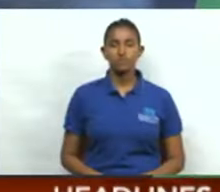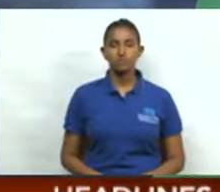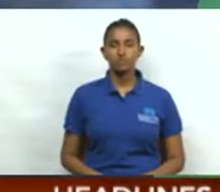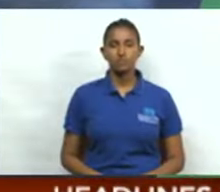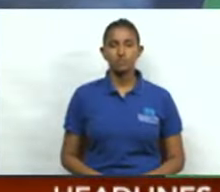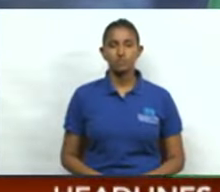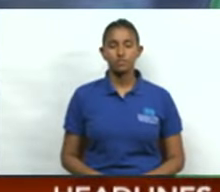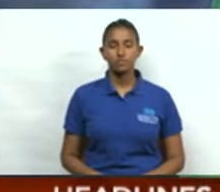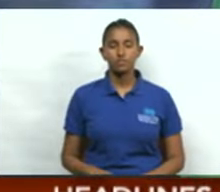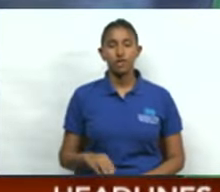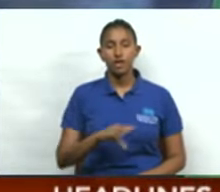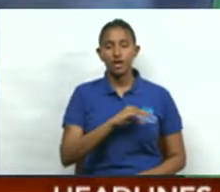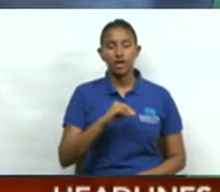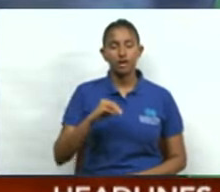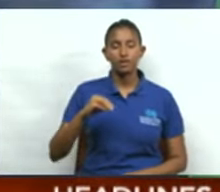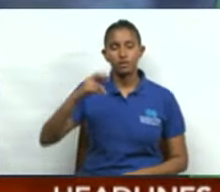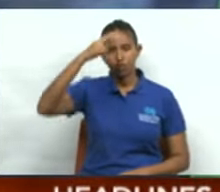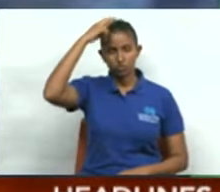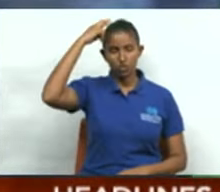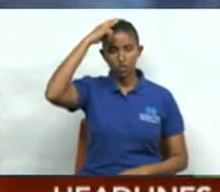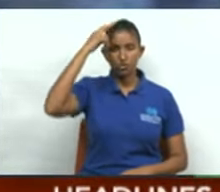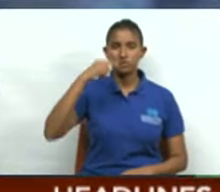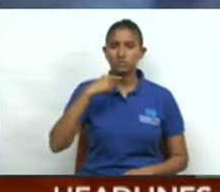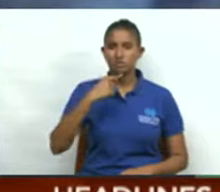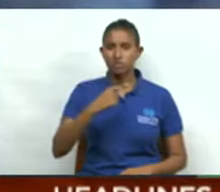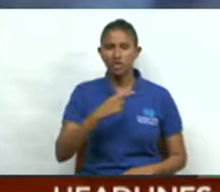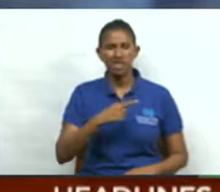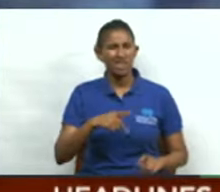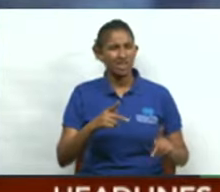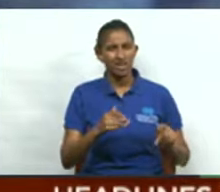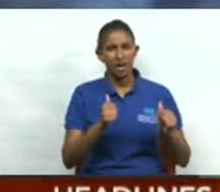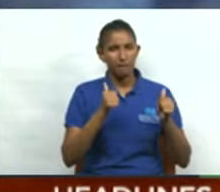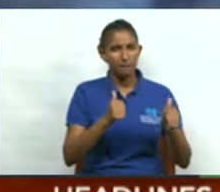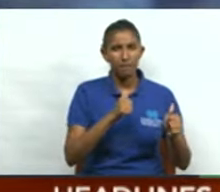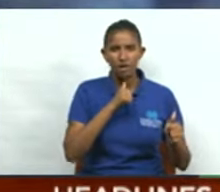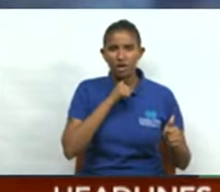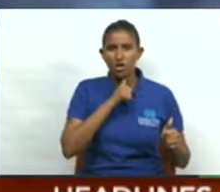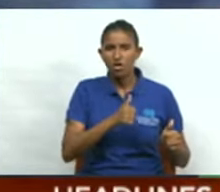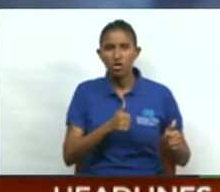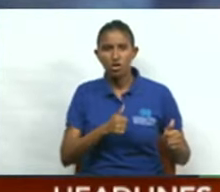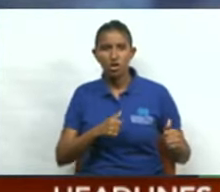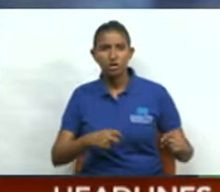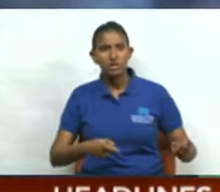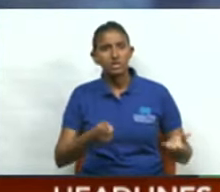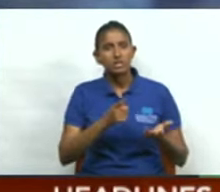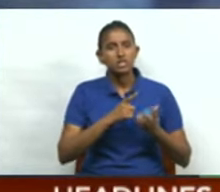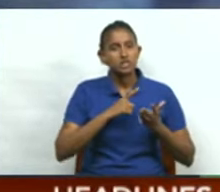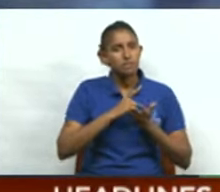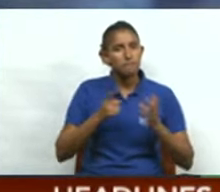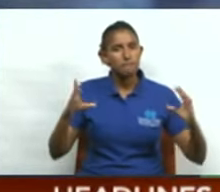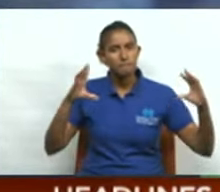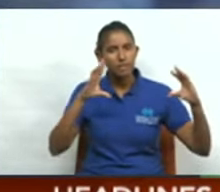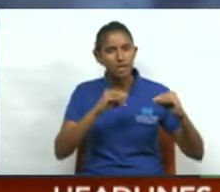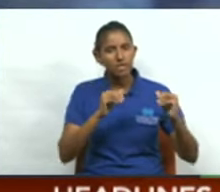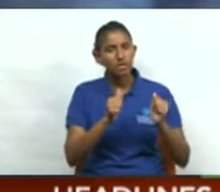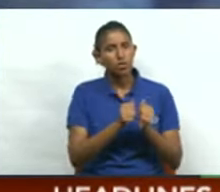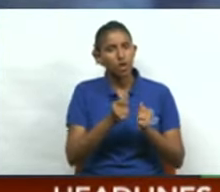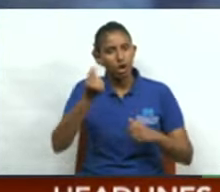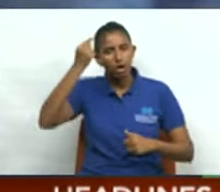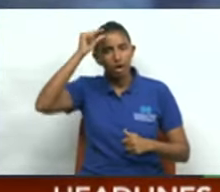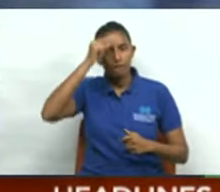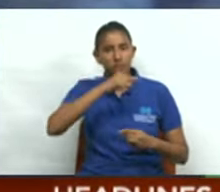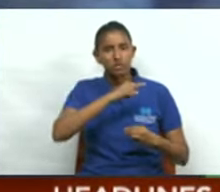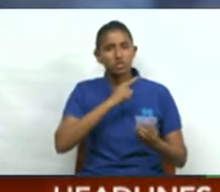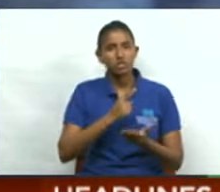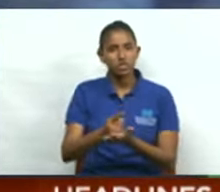The Prime Minister is condemning Kamla Prasad Bisesa for failing to meet with the government on crime while finding time to entertain St.